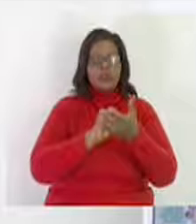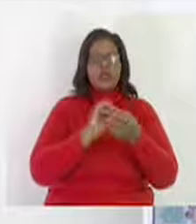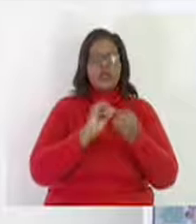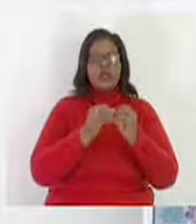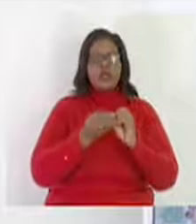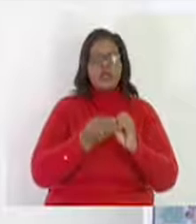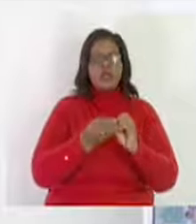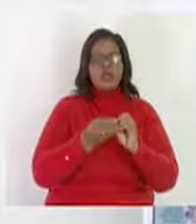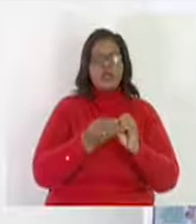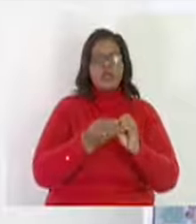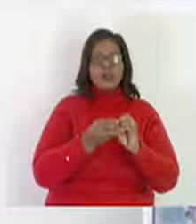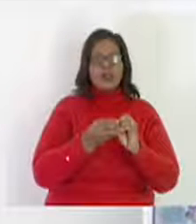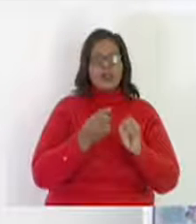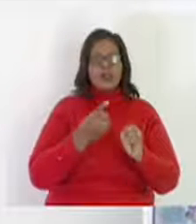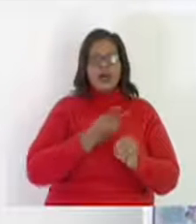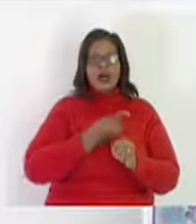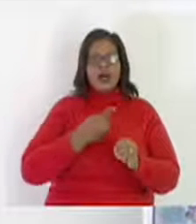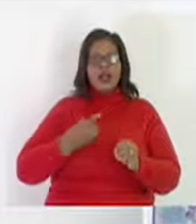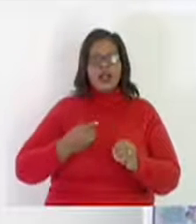with